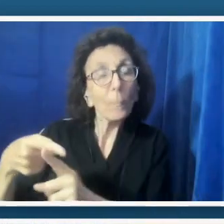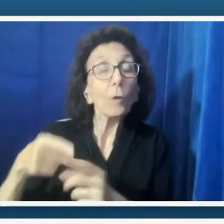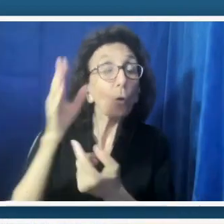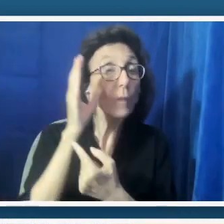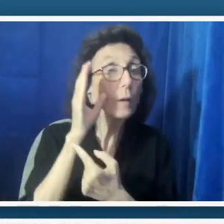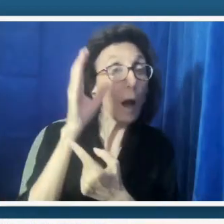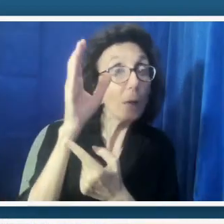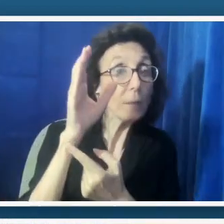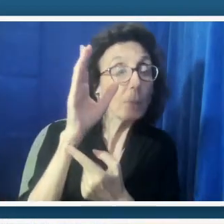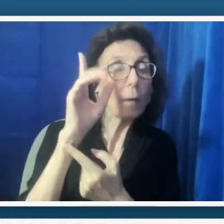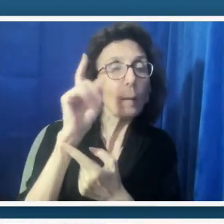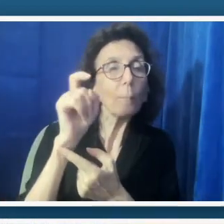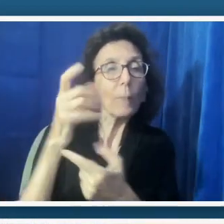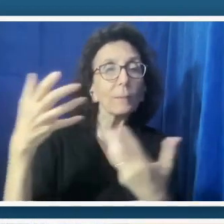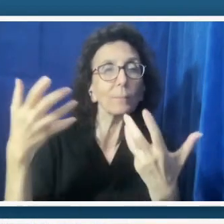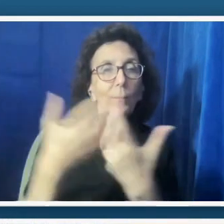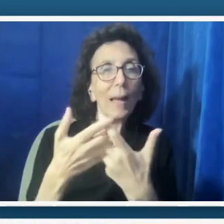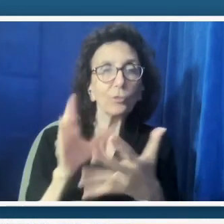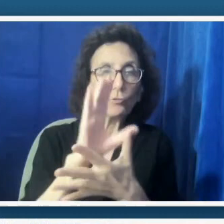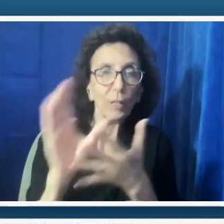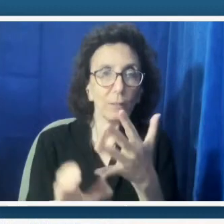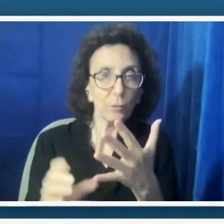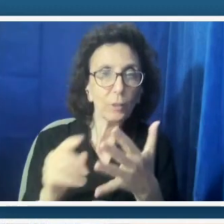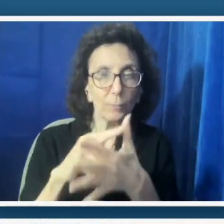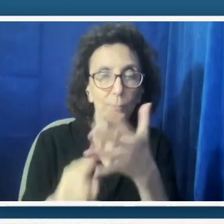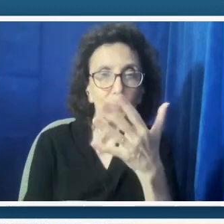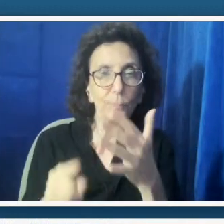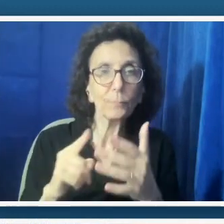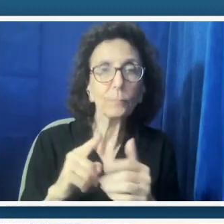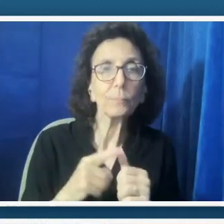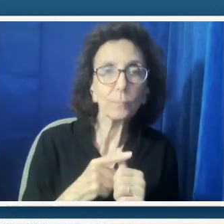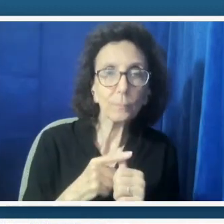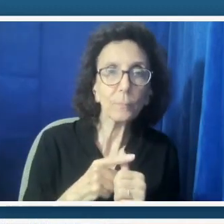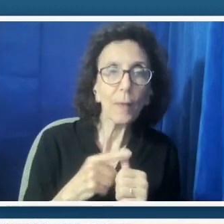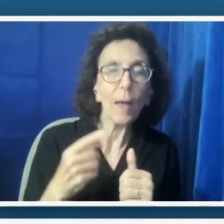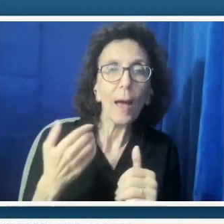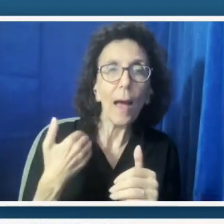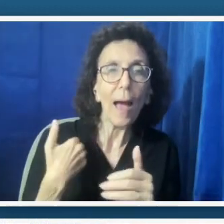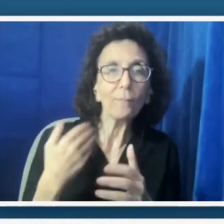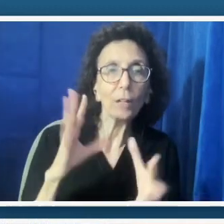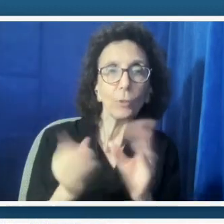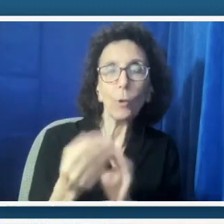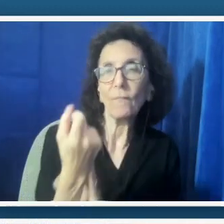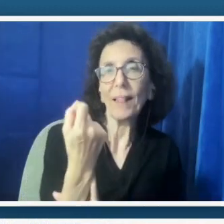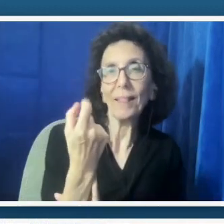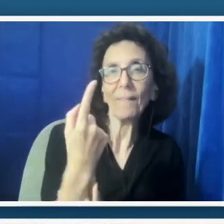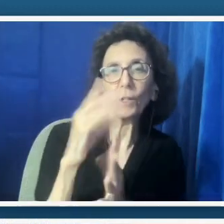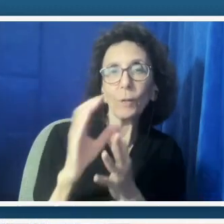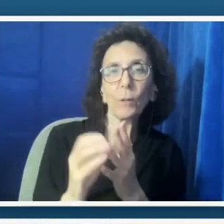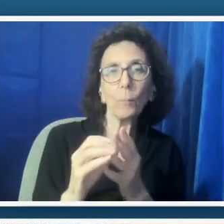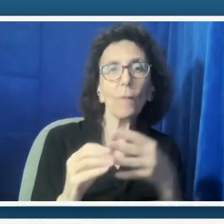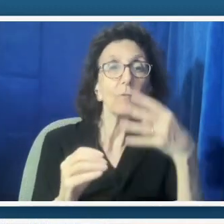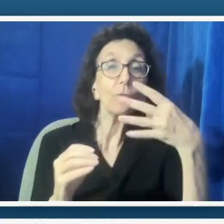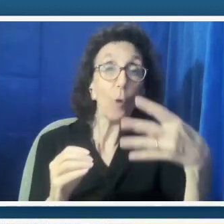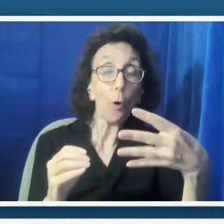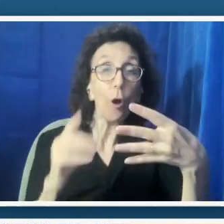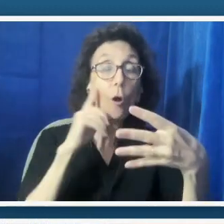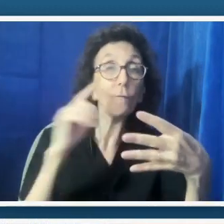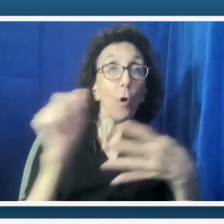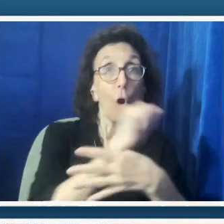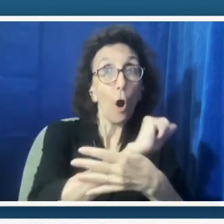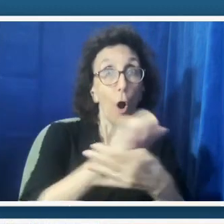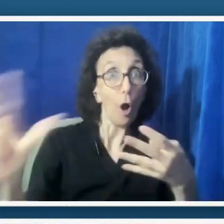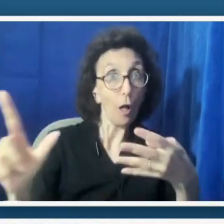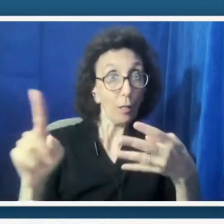meet specific criteria. And although there are 11 criteria in total, only 4 apply to every stamp design